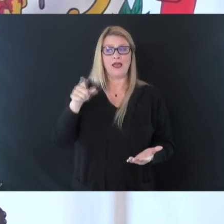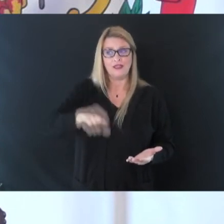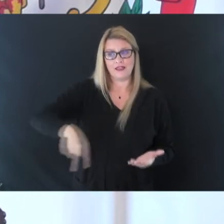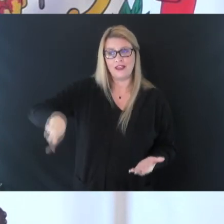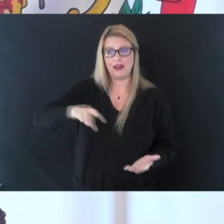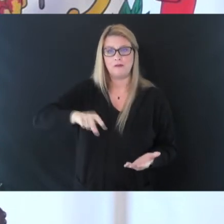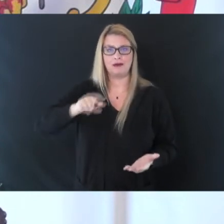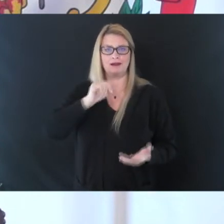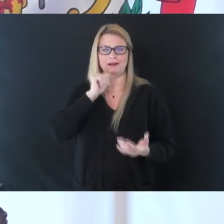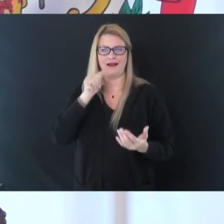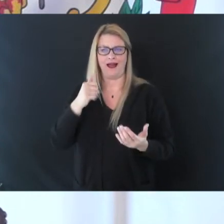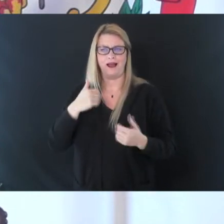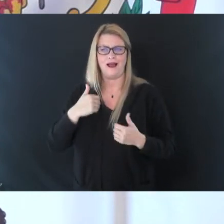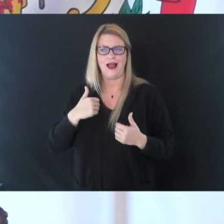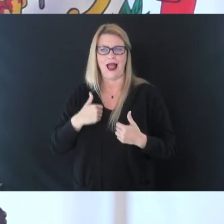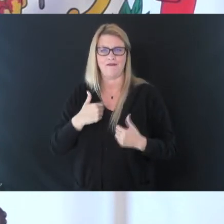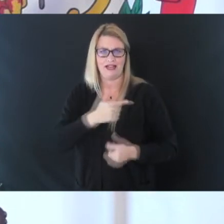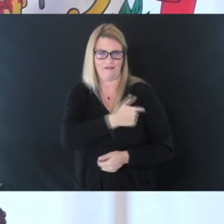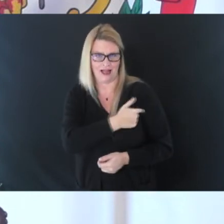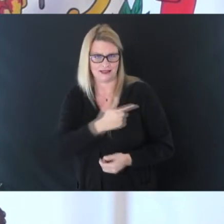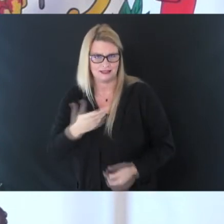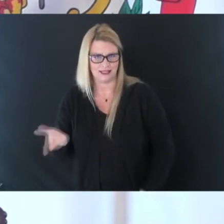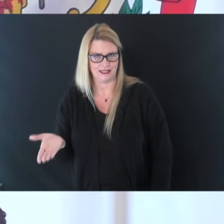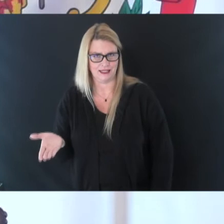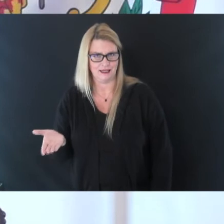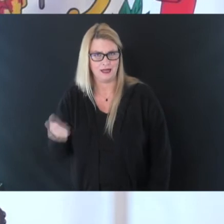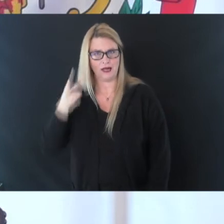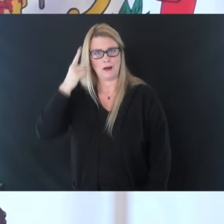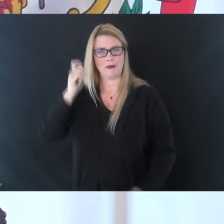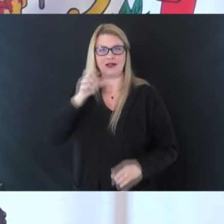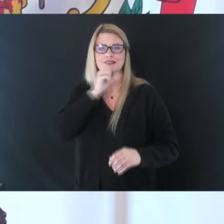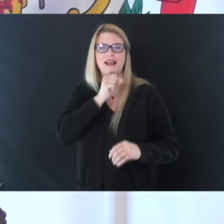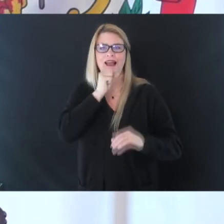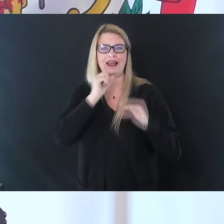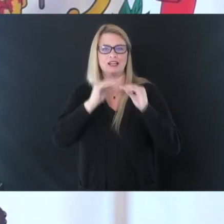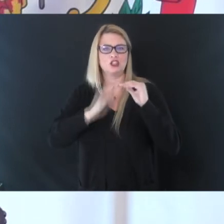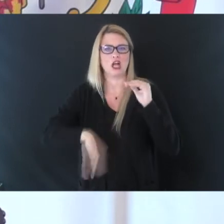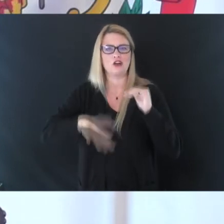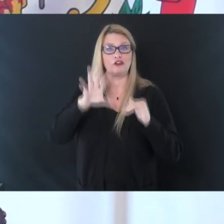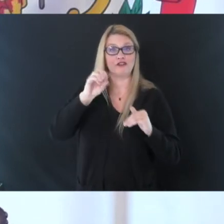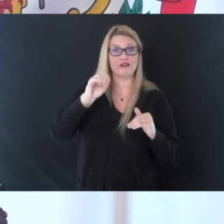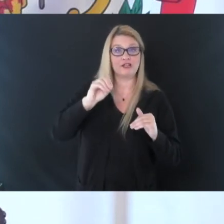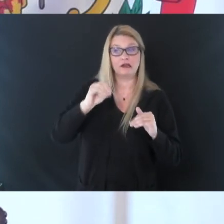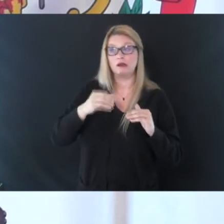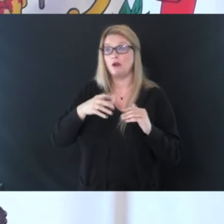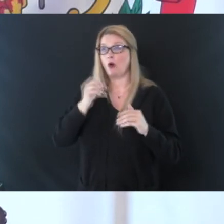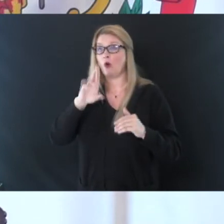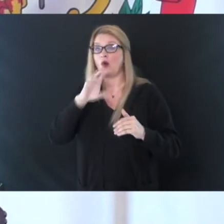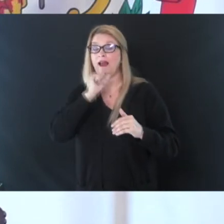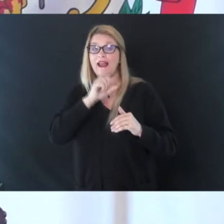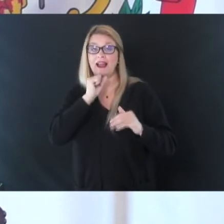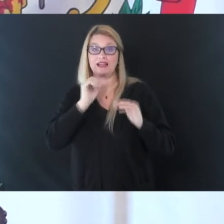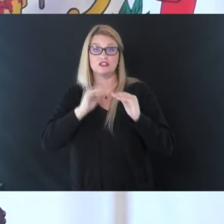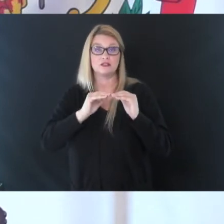able to get vaccines, from the standpoint of being under the age of 50, or maybe even those that